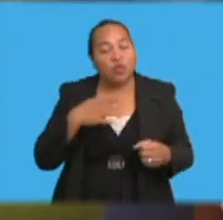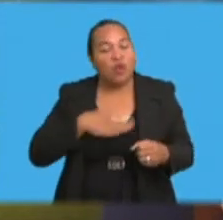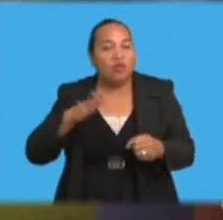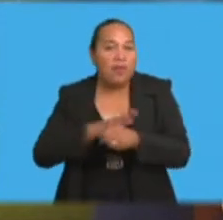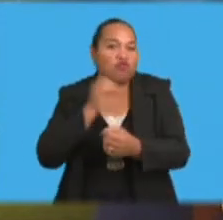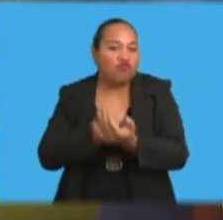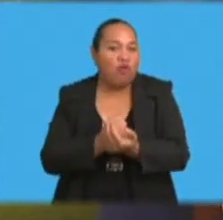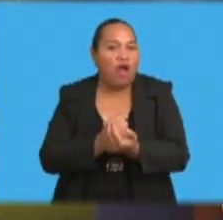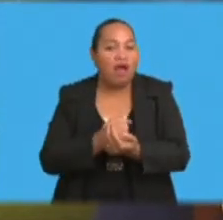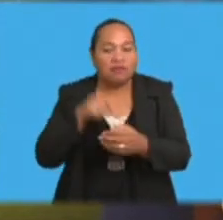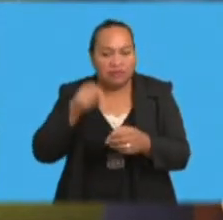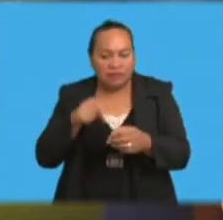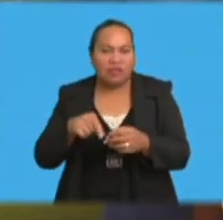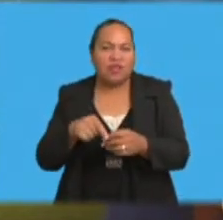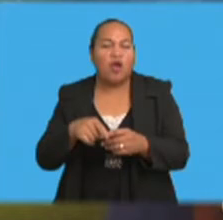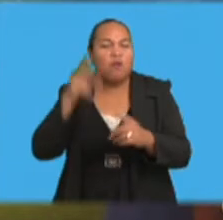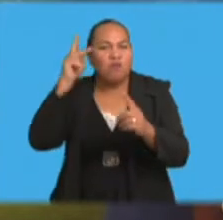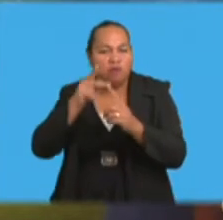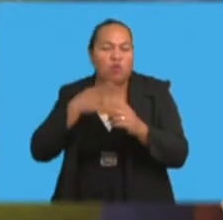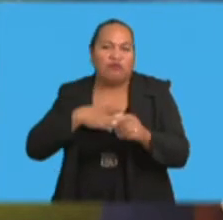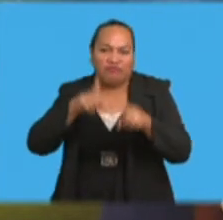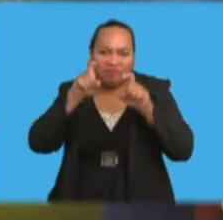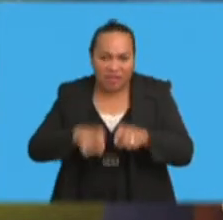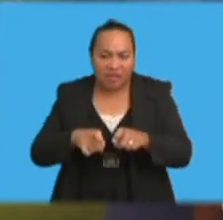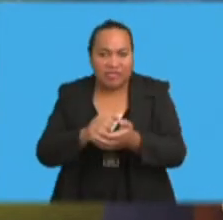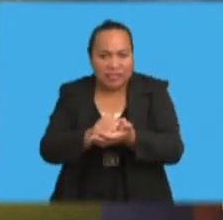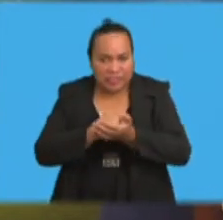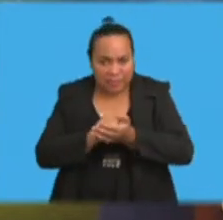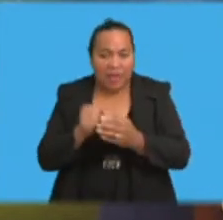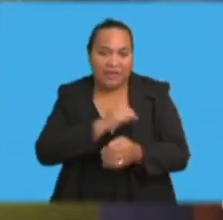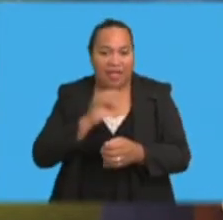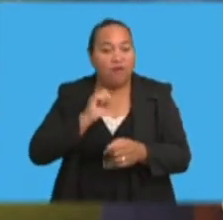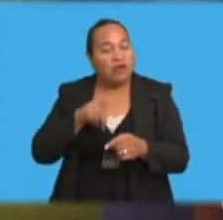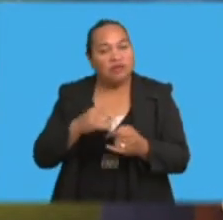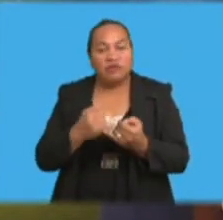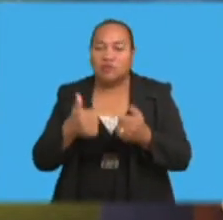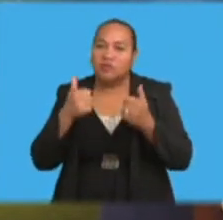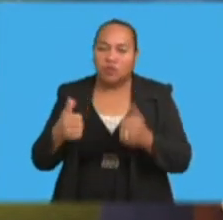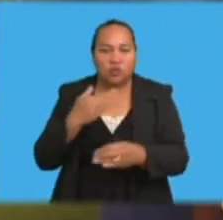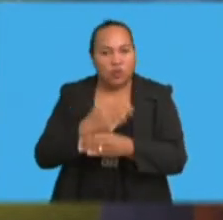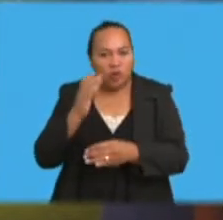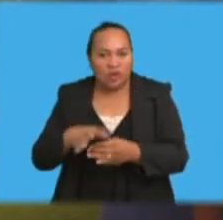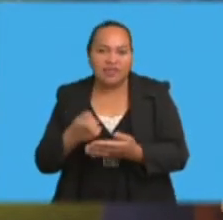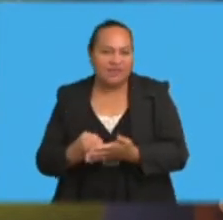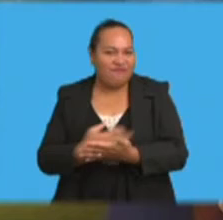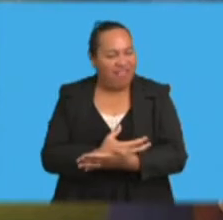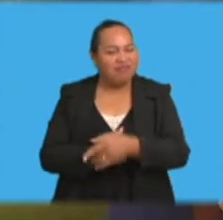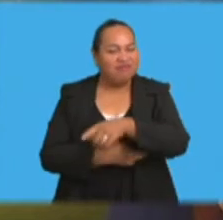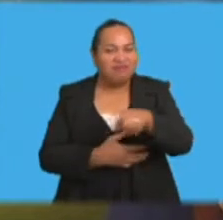it attracts, develops and retains staff to effectively contribute to the delivery of its vision of, and I